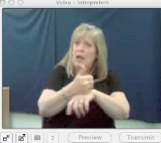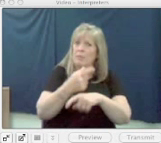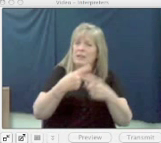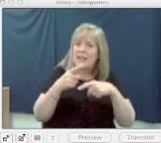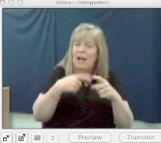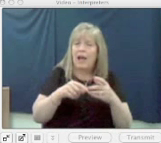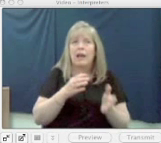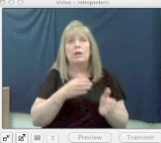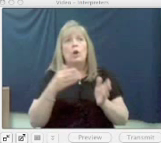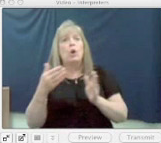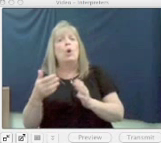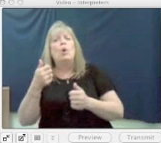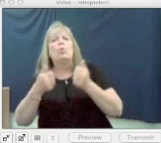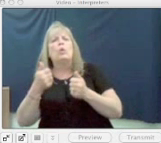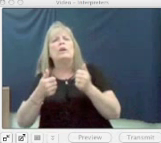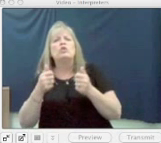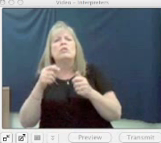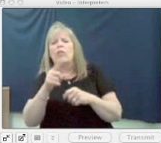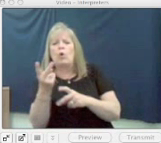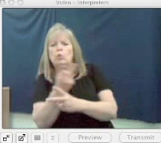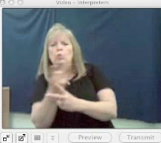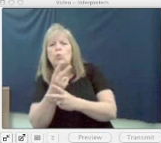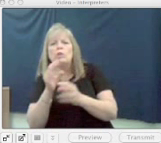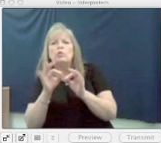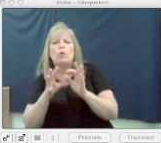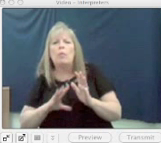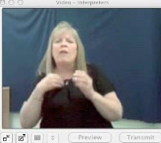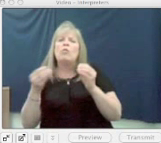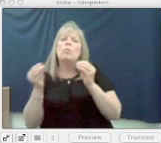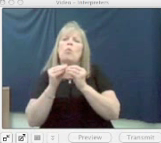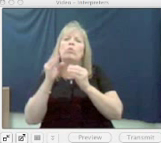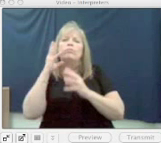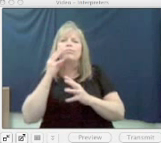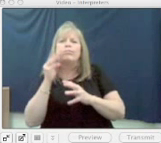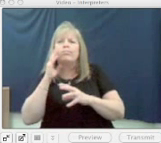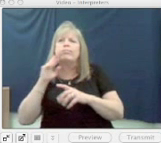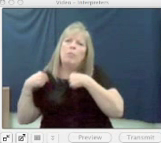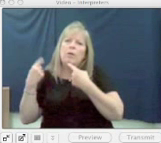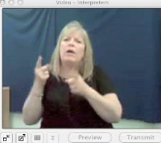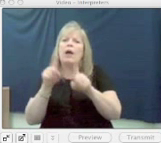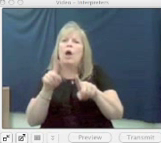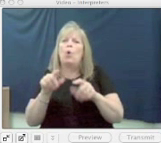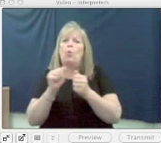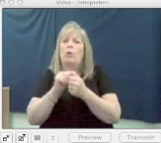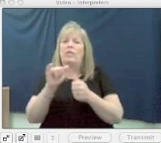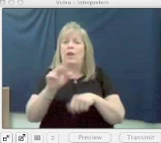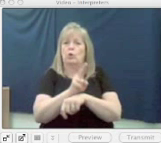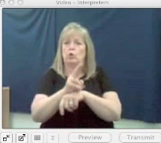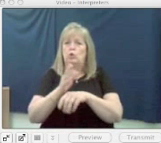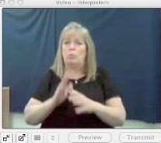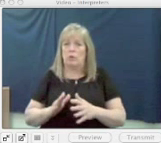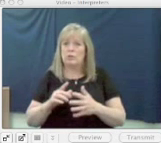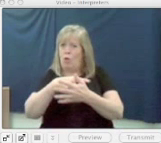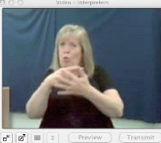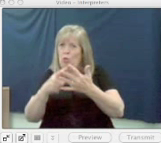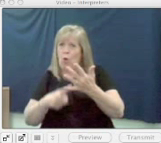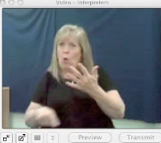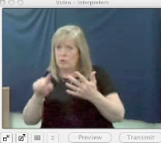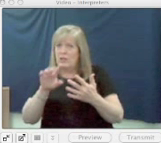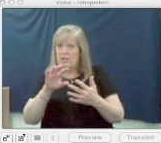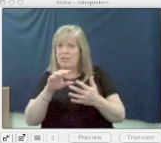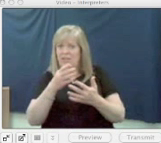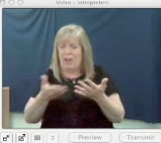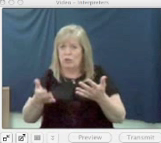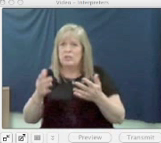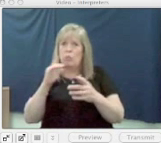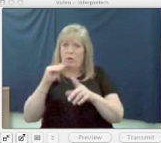the most precedent with the setting and the consumers? These factors matter and lead us to decisions. I had an interpreting